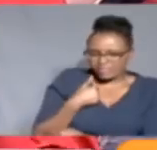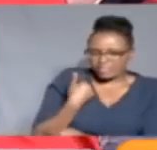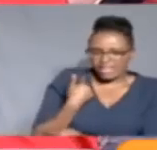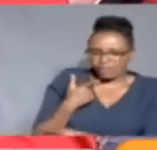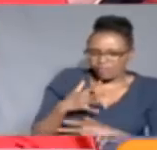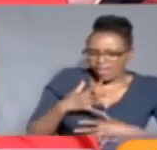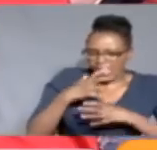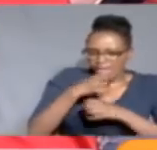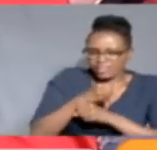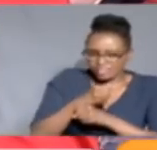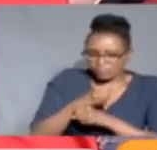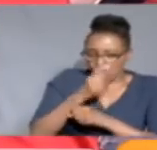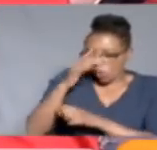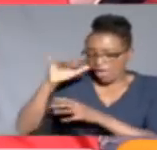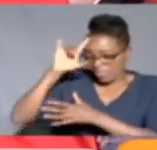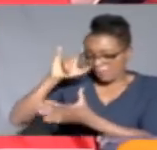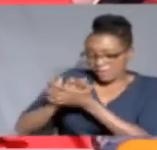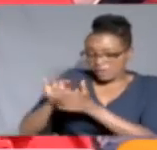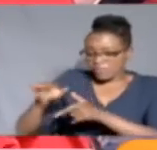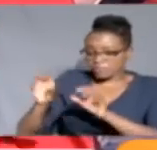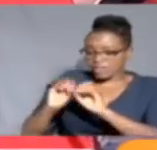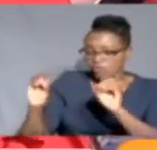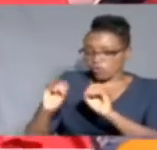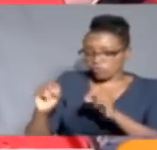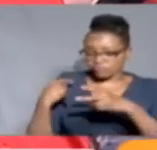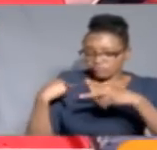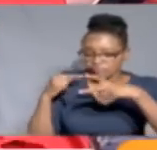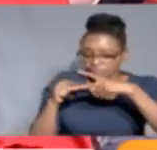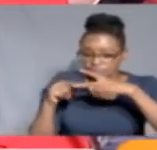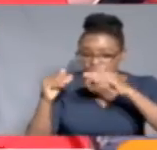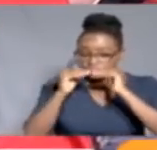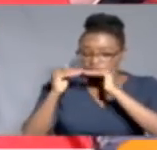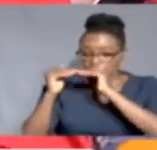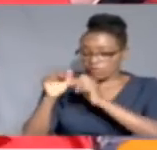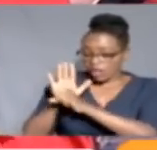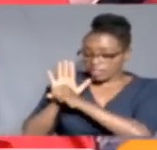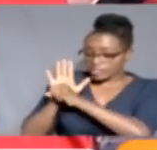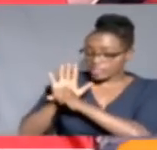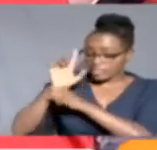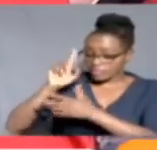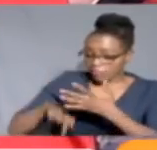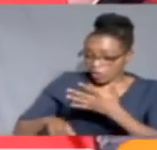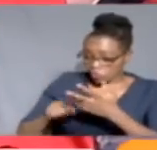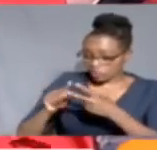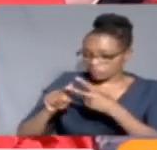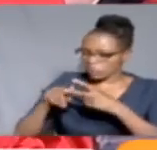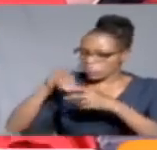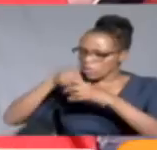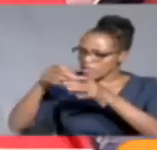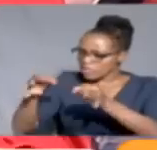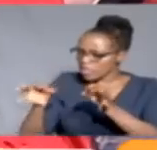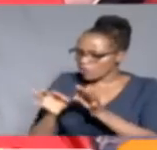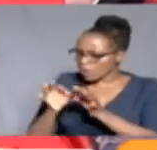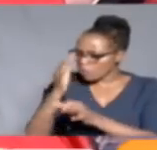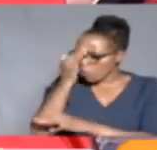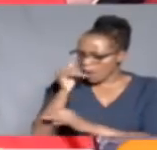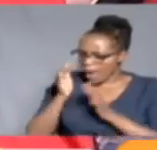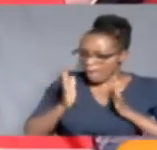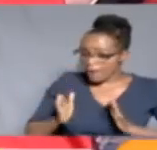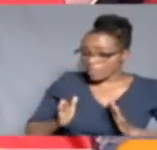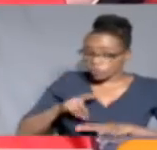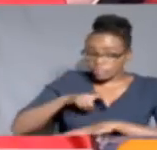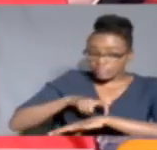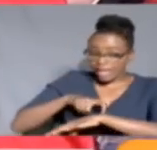don't even believe in themselves. The second level of stigma is that within the family, because once somebody is